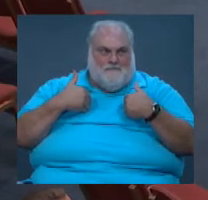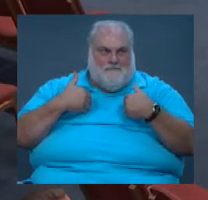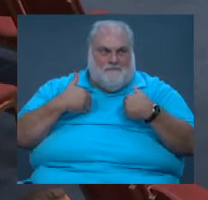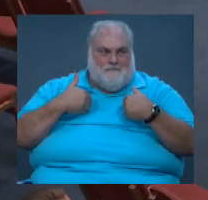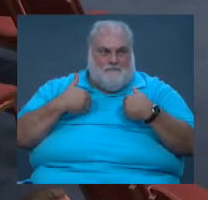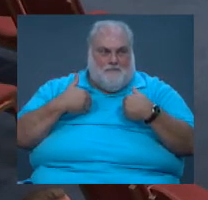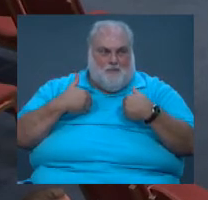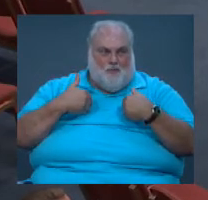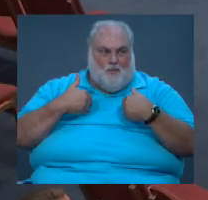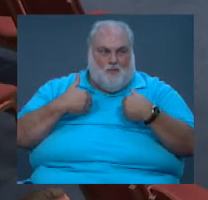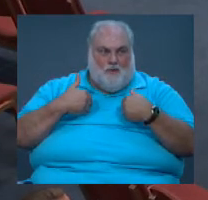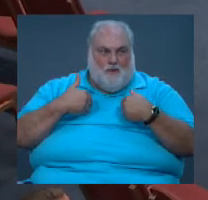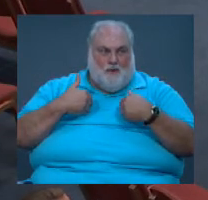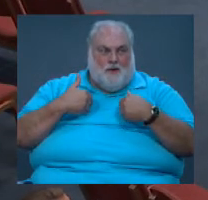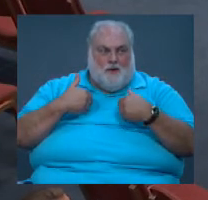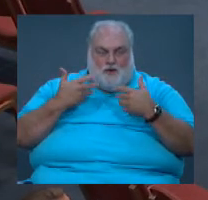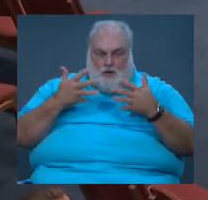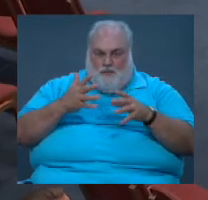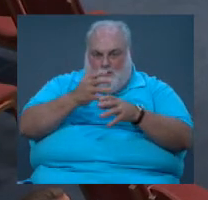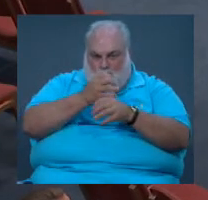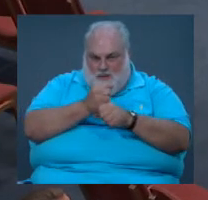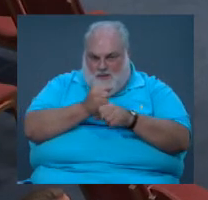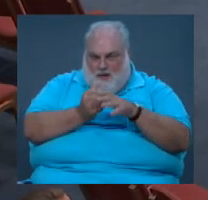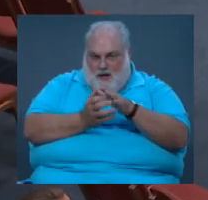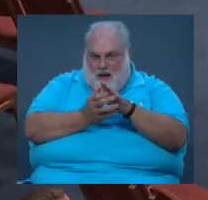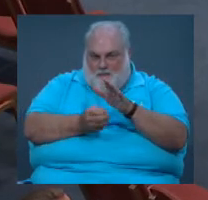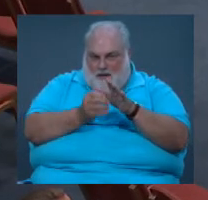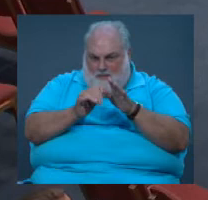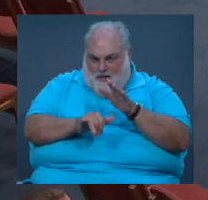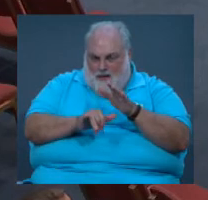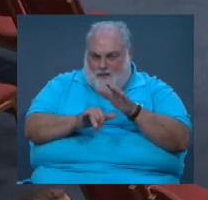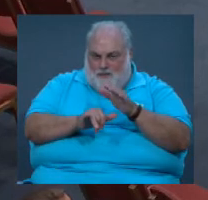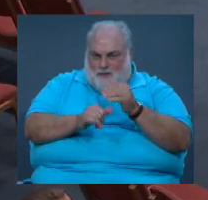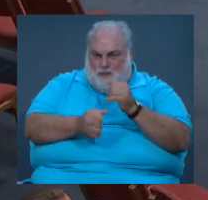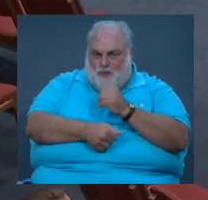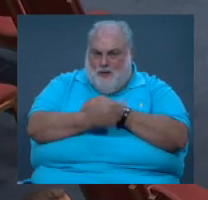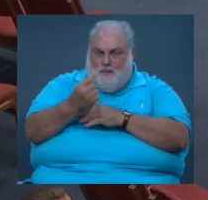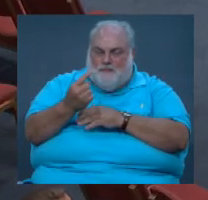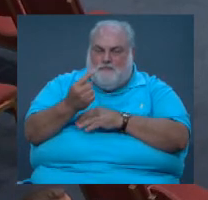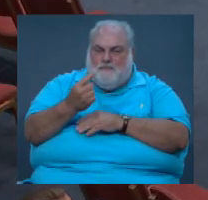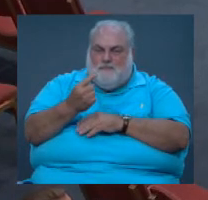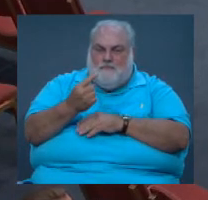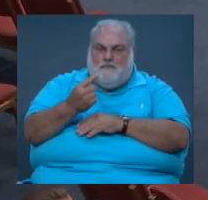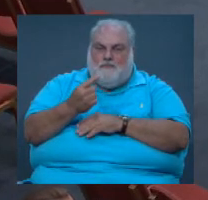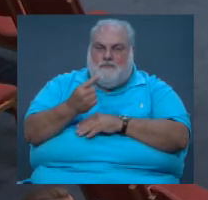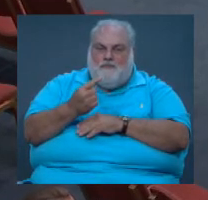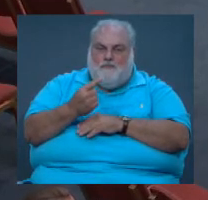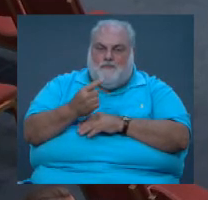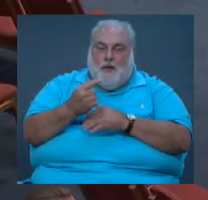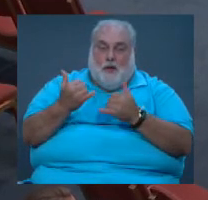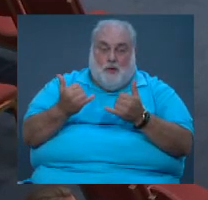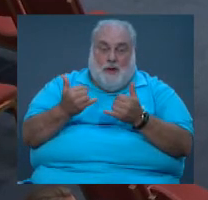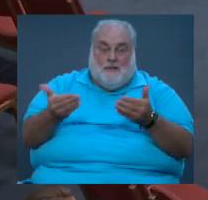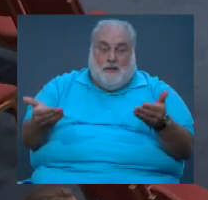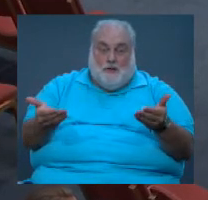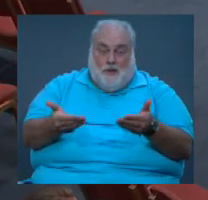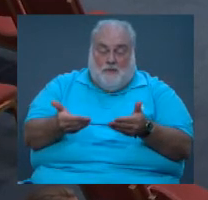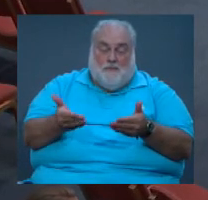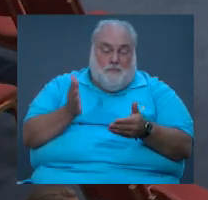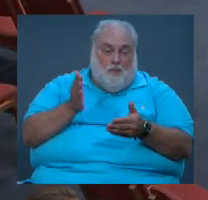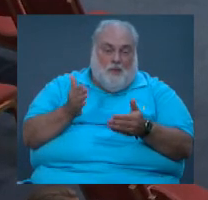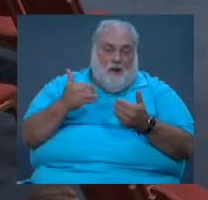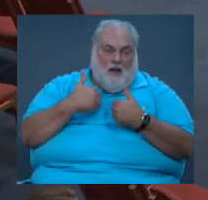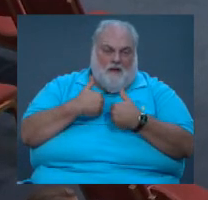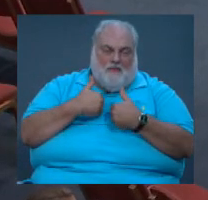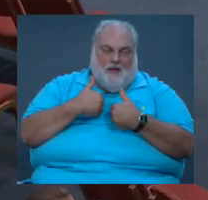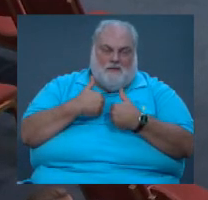So we'll get that corrected. You should have had one today. We'll make certain that's corrected. But glad again today is an introduction. But